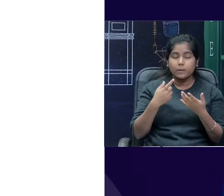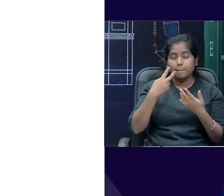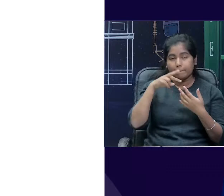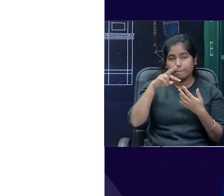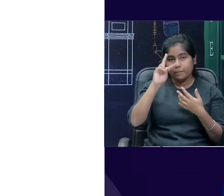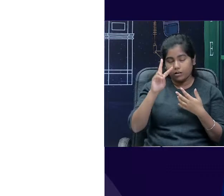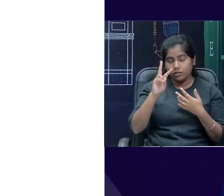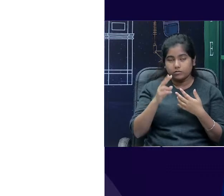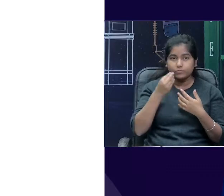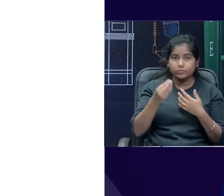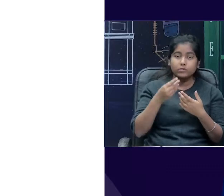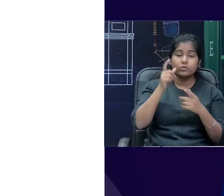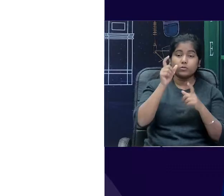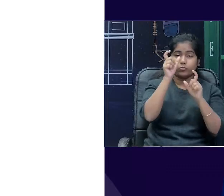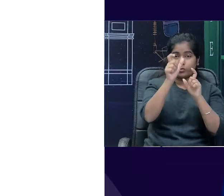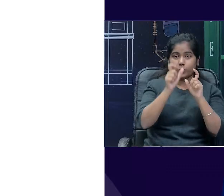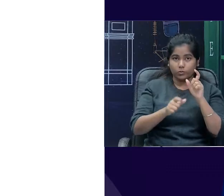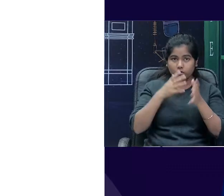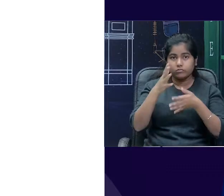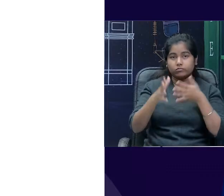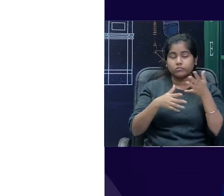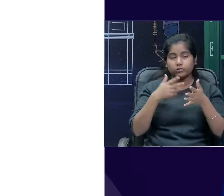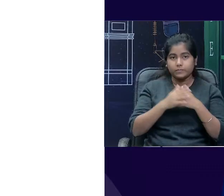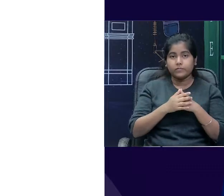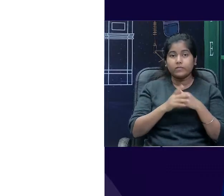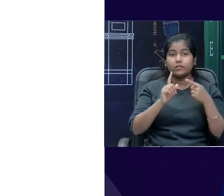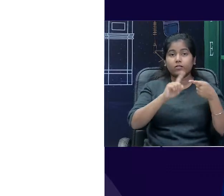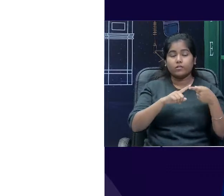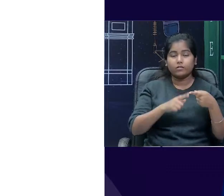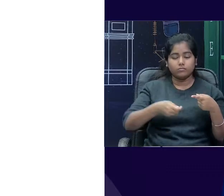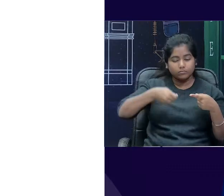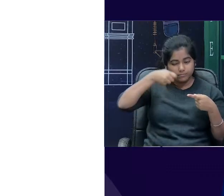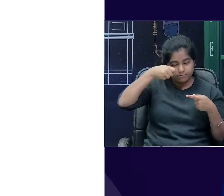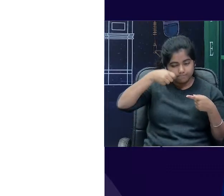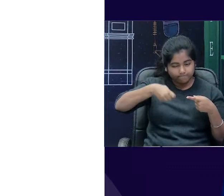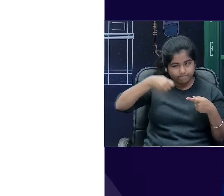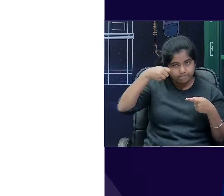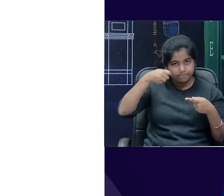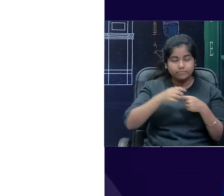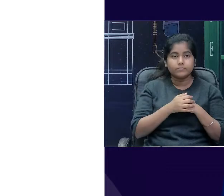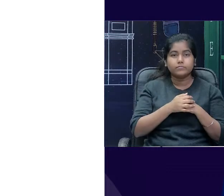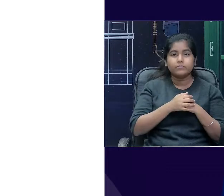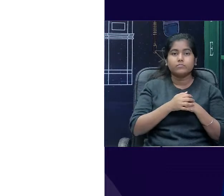Payal to please sign in the language. First word is detective.